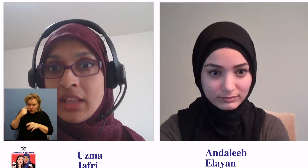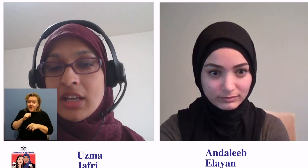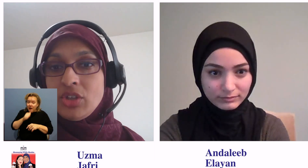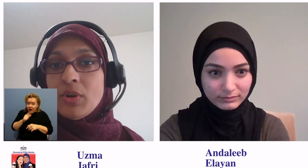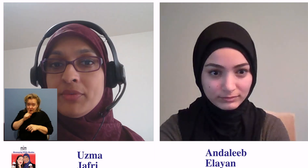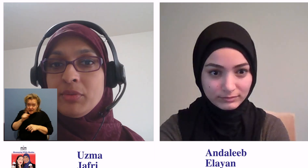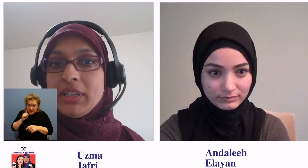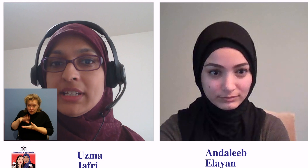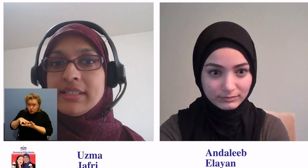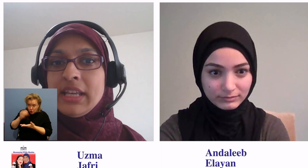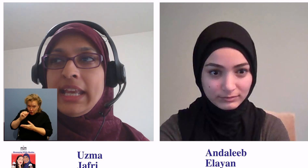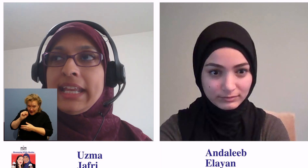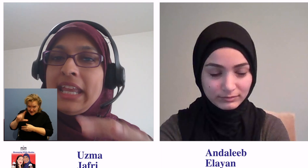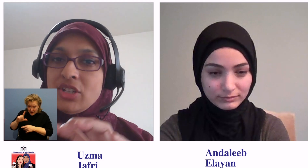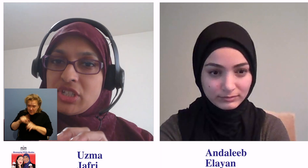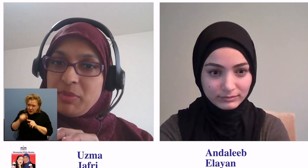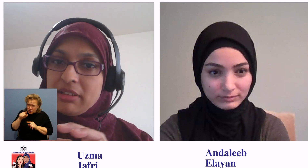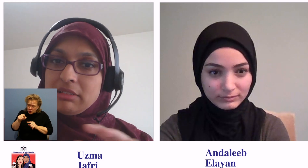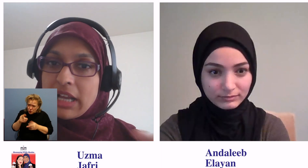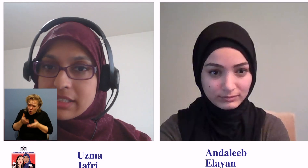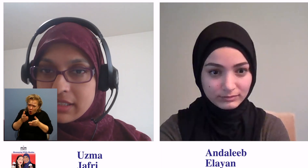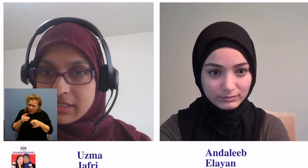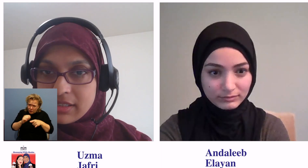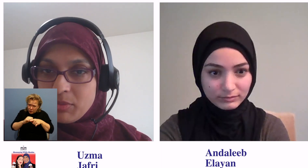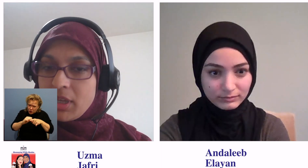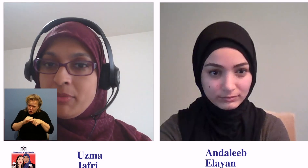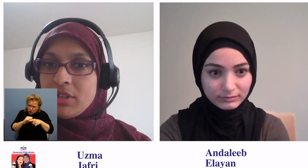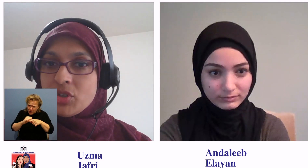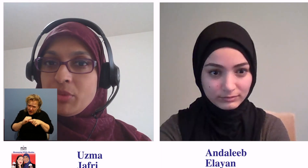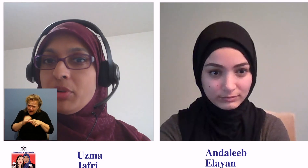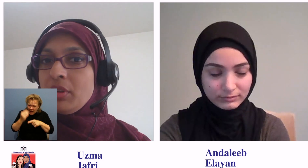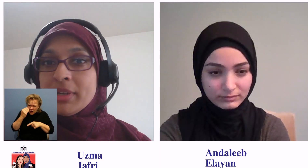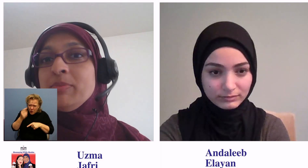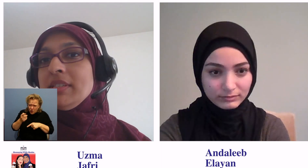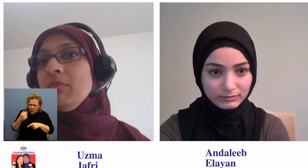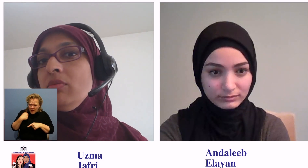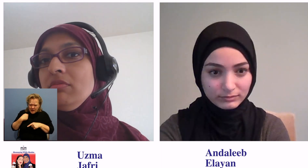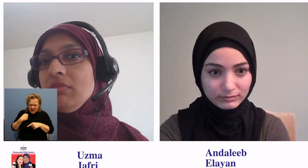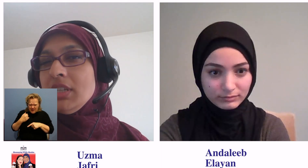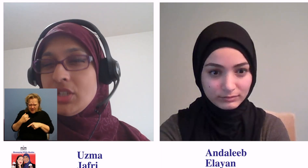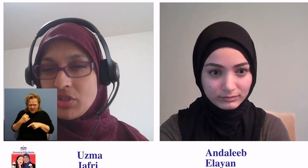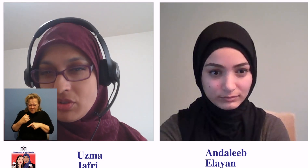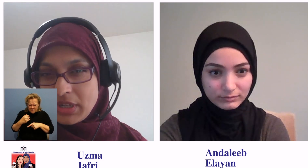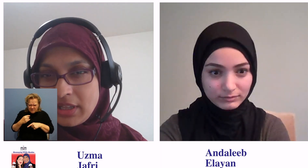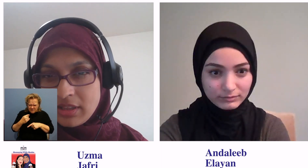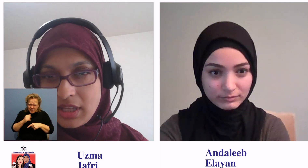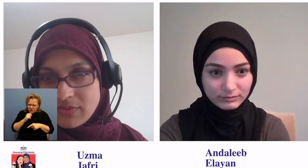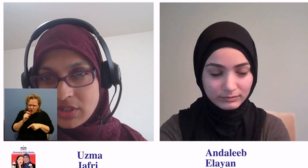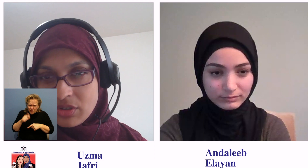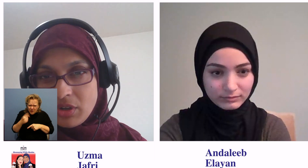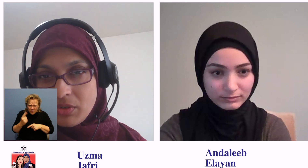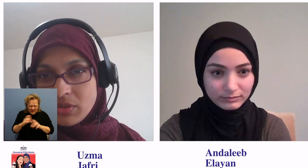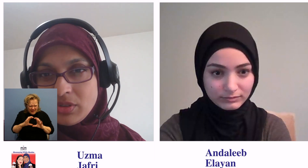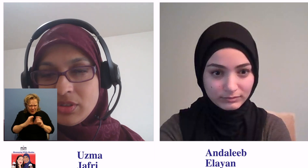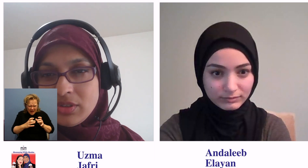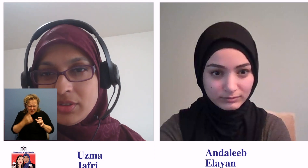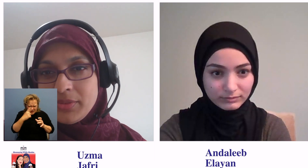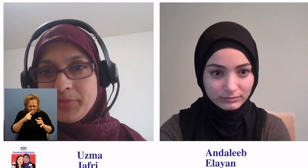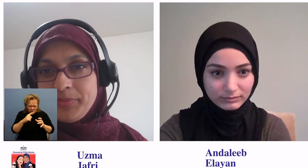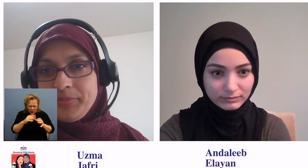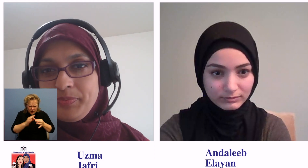other training that you offer? Because it can't just be classes to become an interpreter. There must be some additional training that they have to undergo.